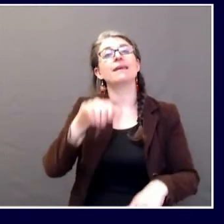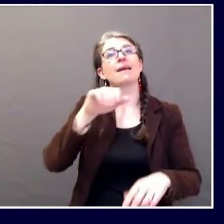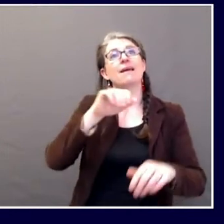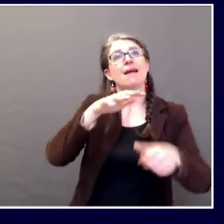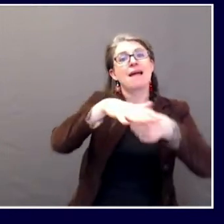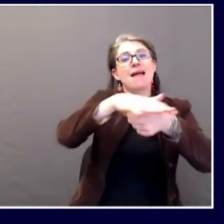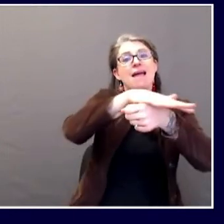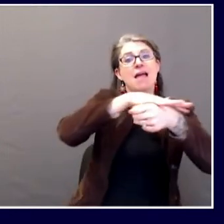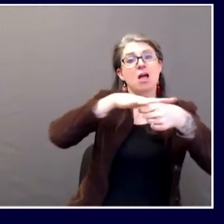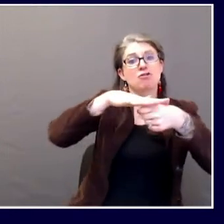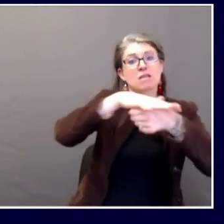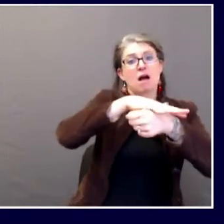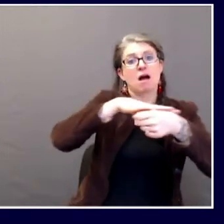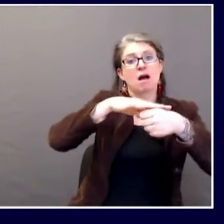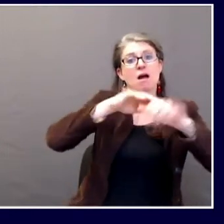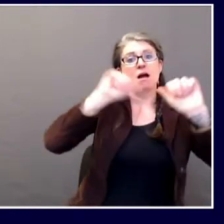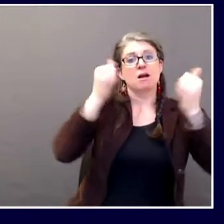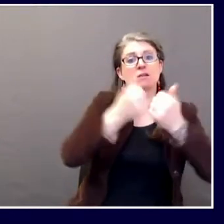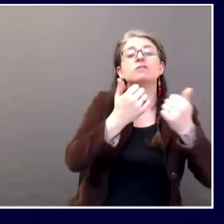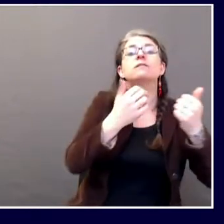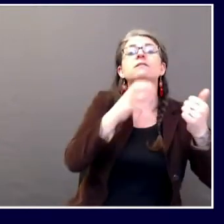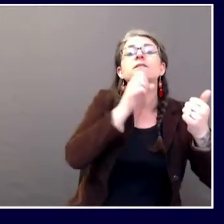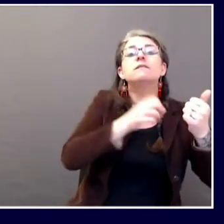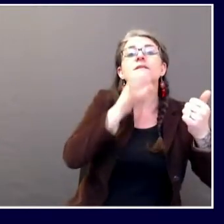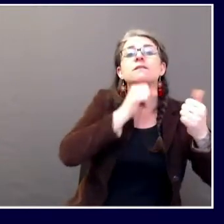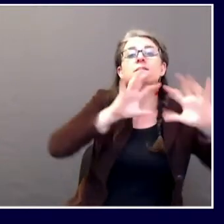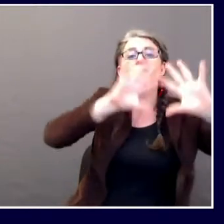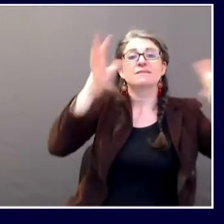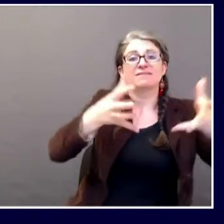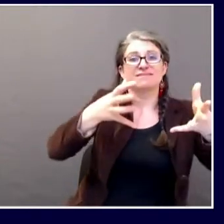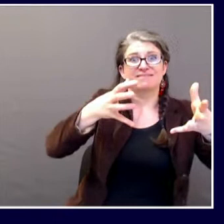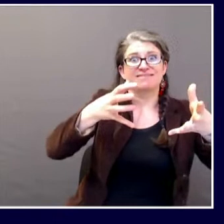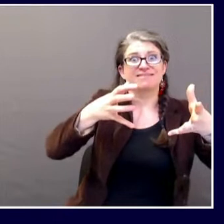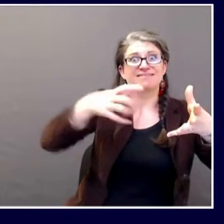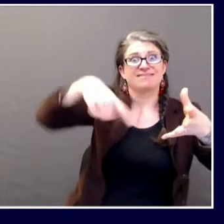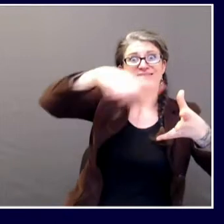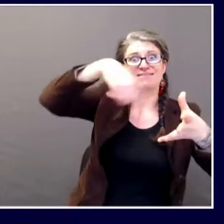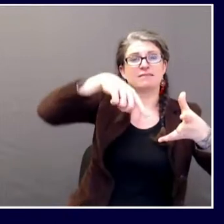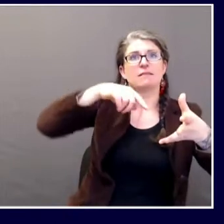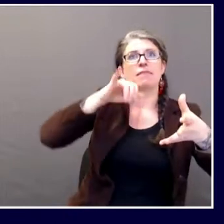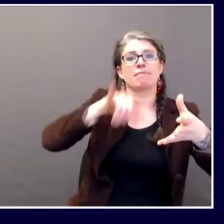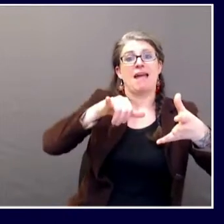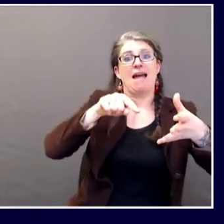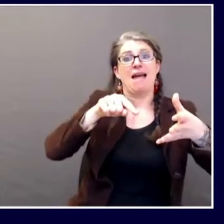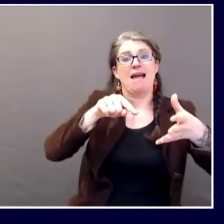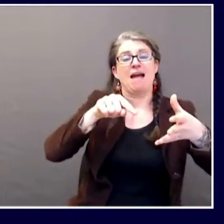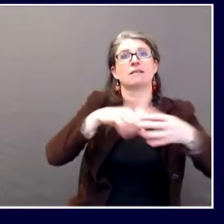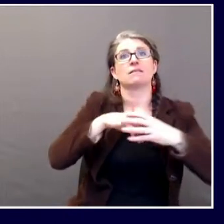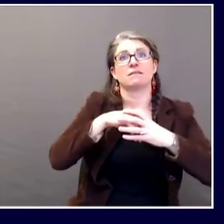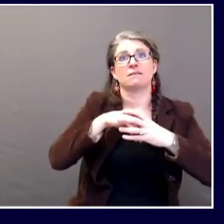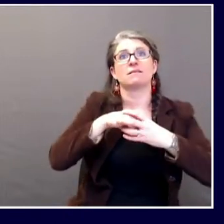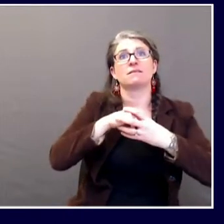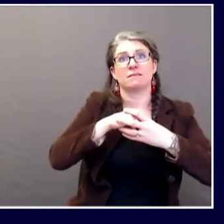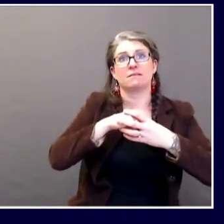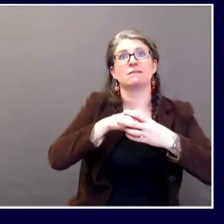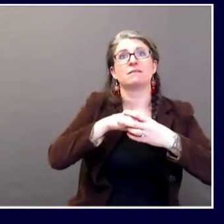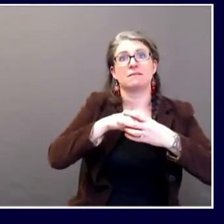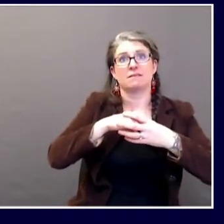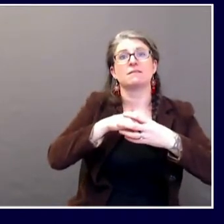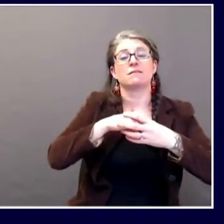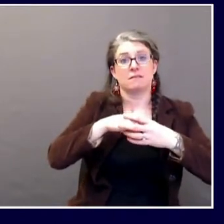be homebound, who don't drive, or for whom getting a ride with somebody, or let alone public transportation, those things aren't available to